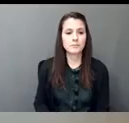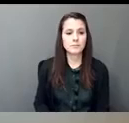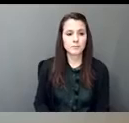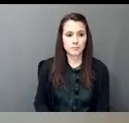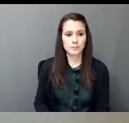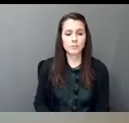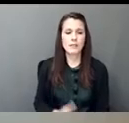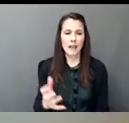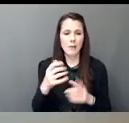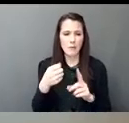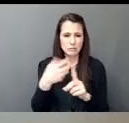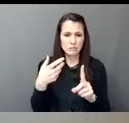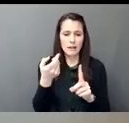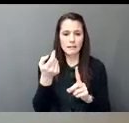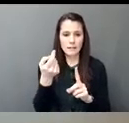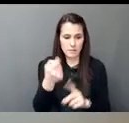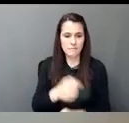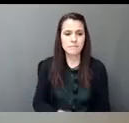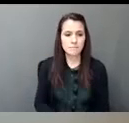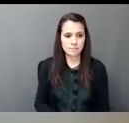to talk about that a little bit too.